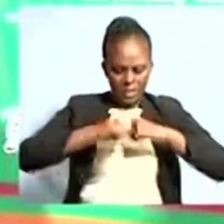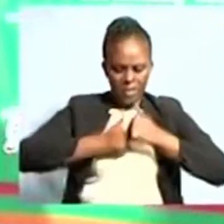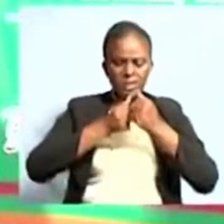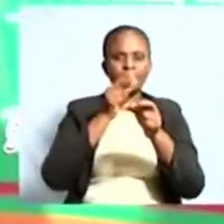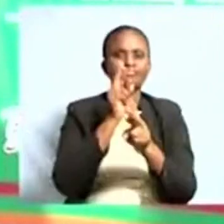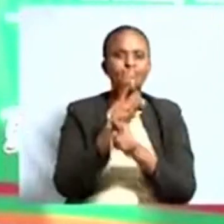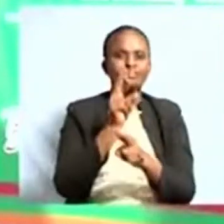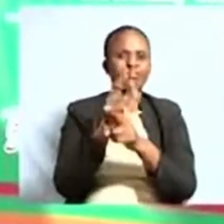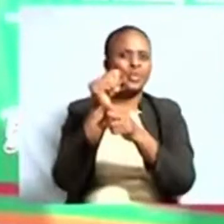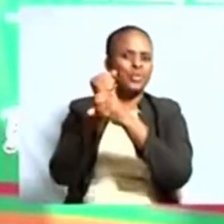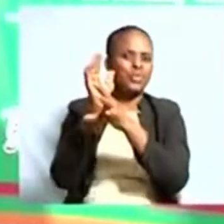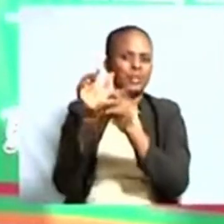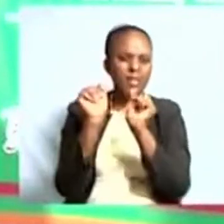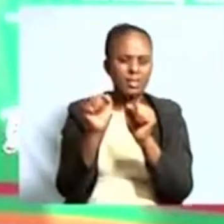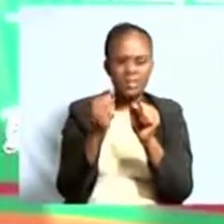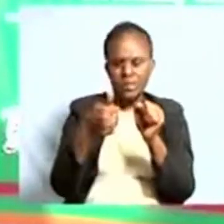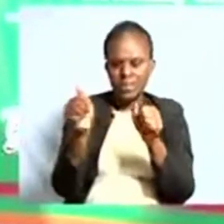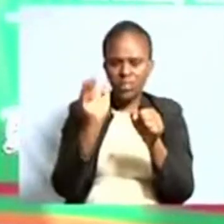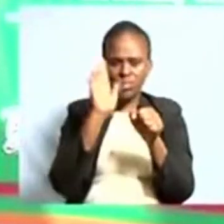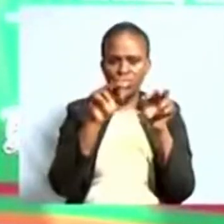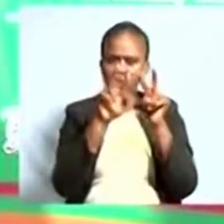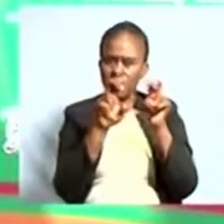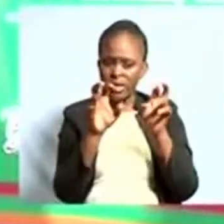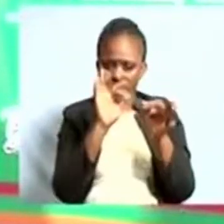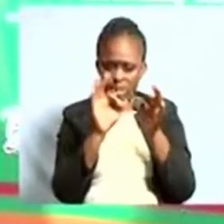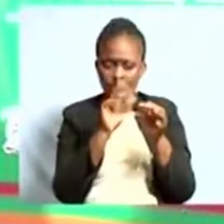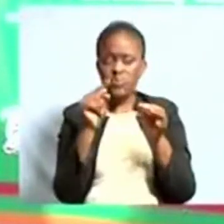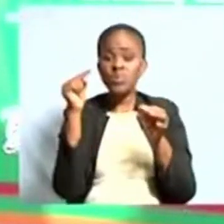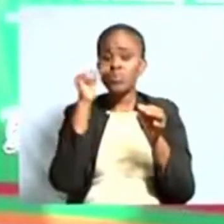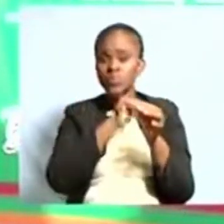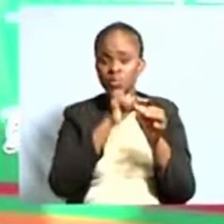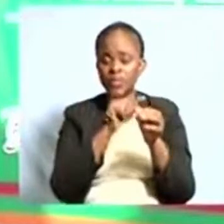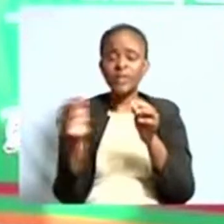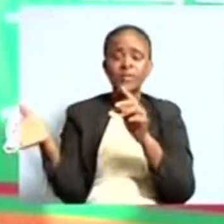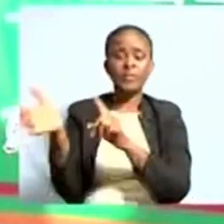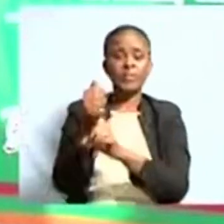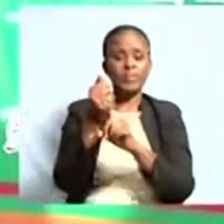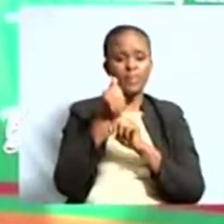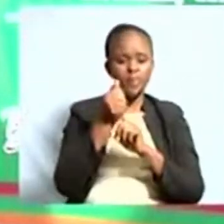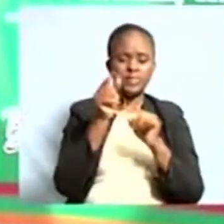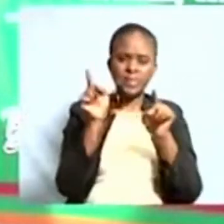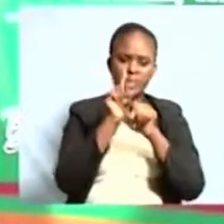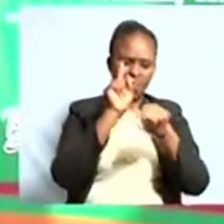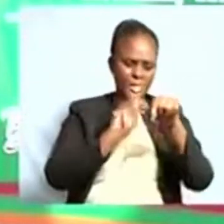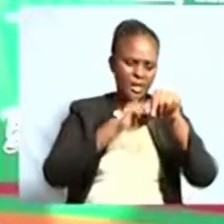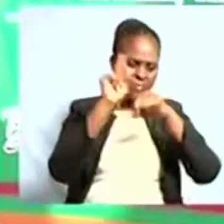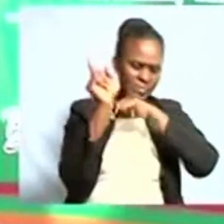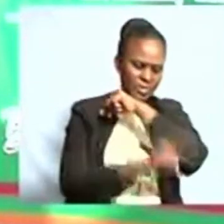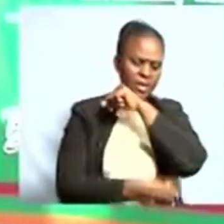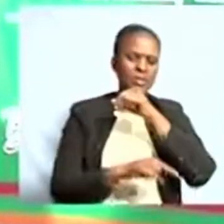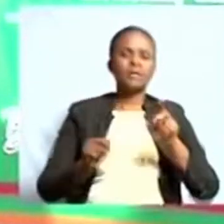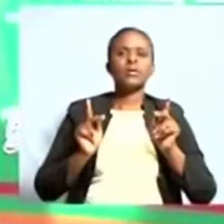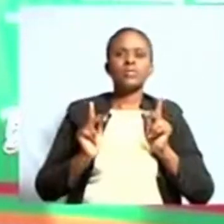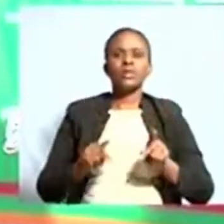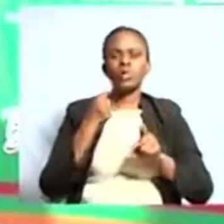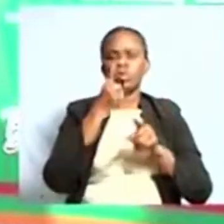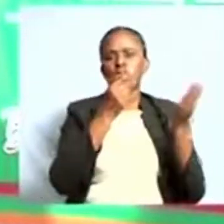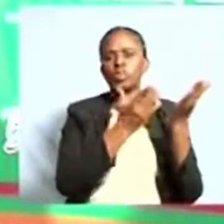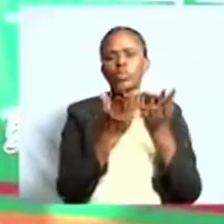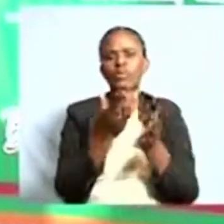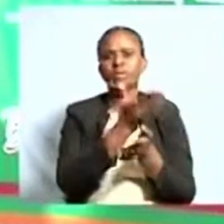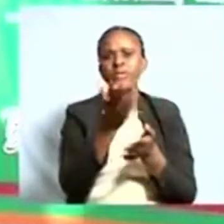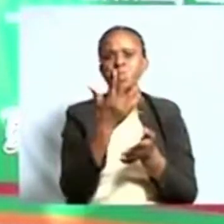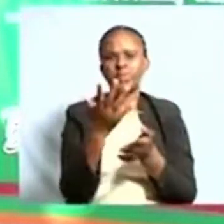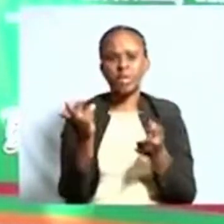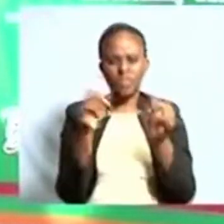orders, they verify. If it's counterfeit, we seize and prosecute the person who's bringing those products. So